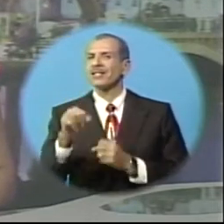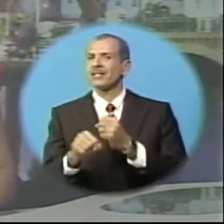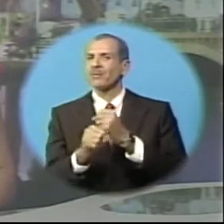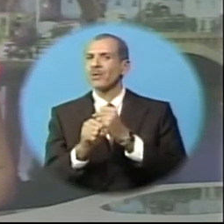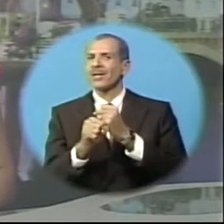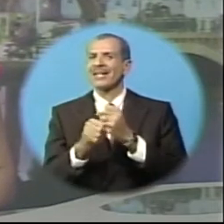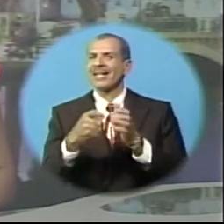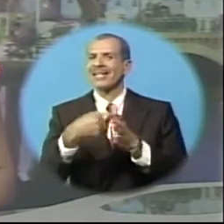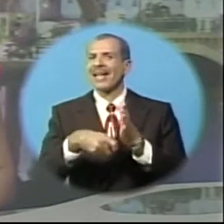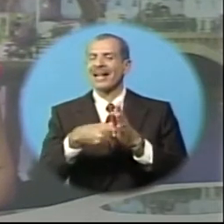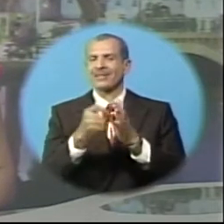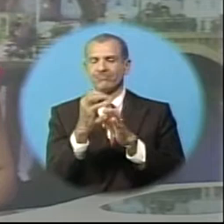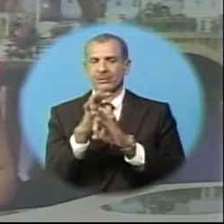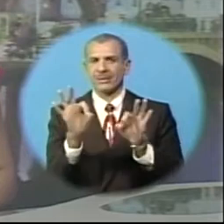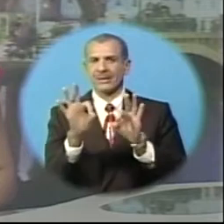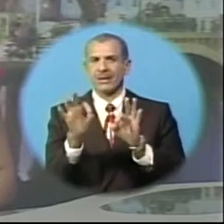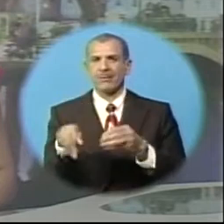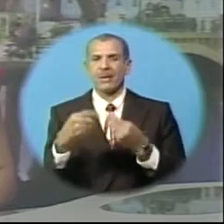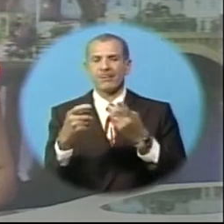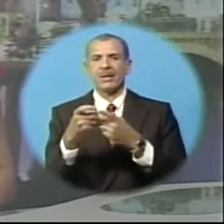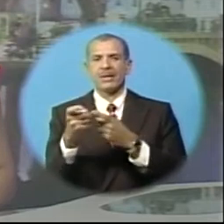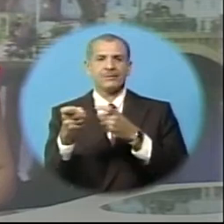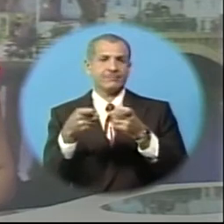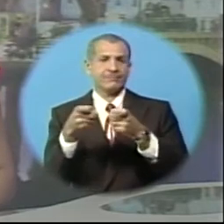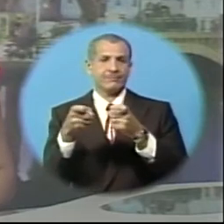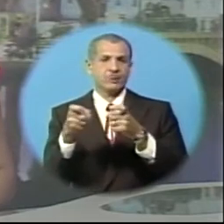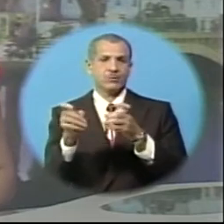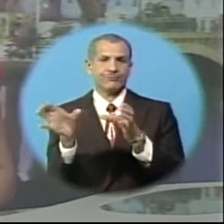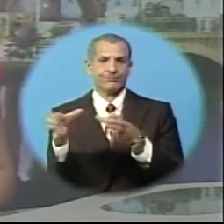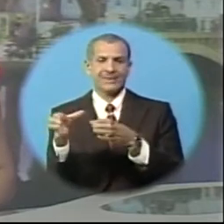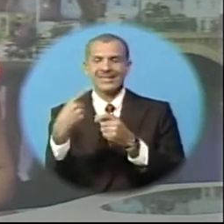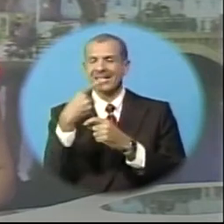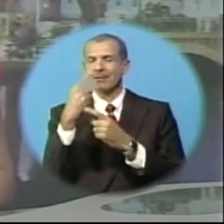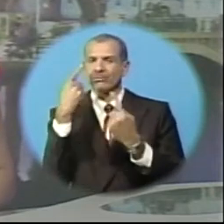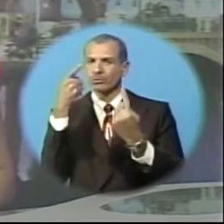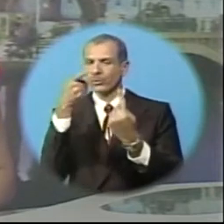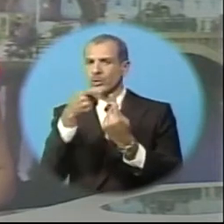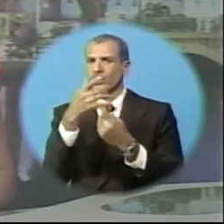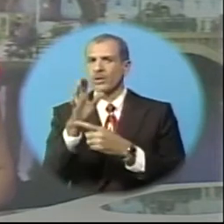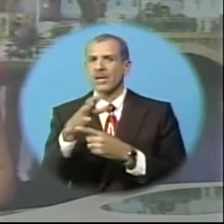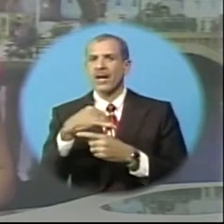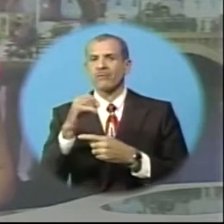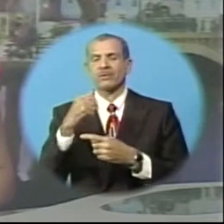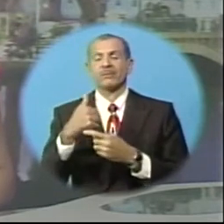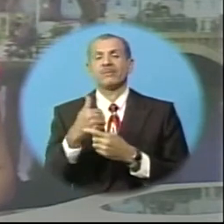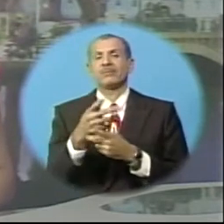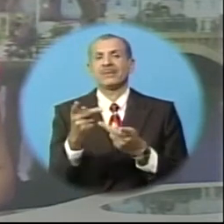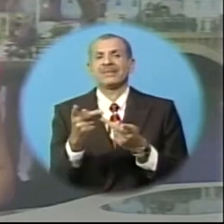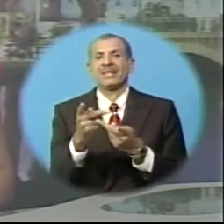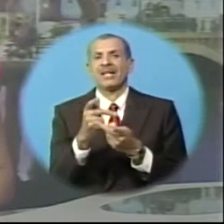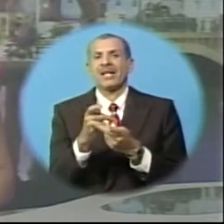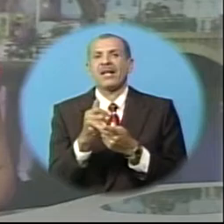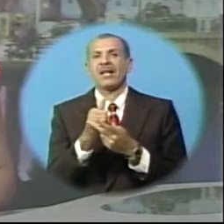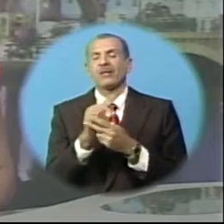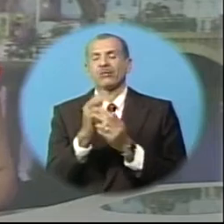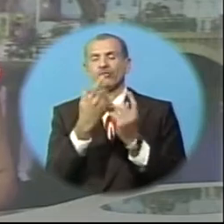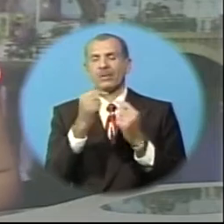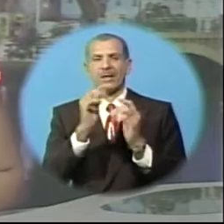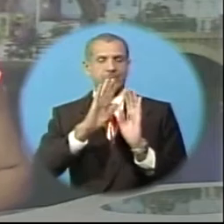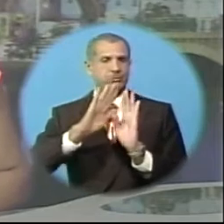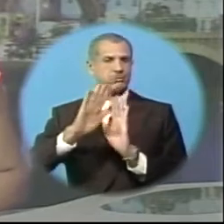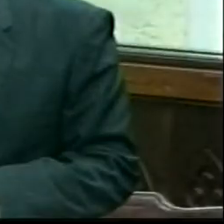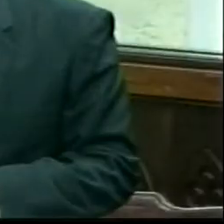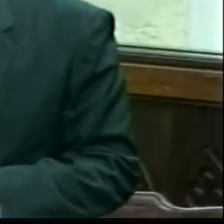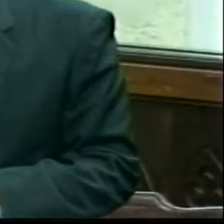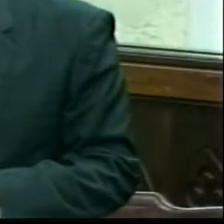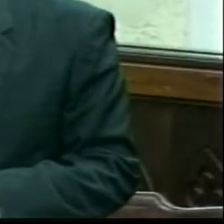tax amnesty offered by his administration, says it targets those who find themselves in positions of tax evasion.